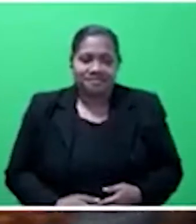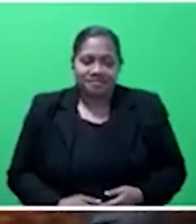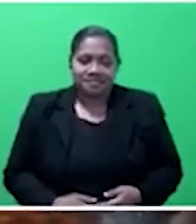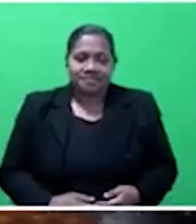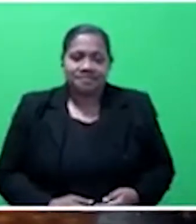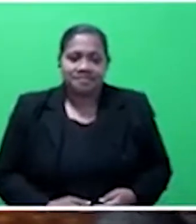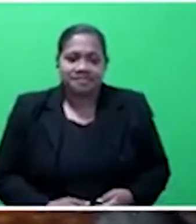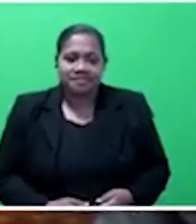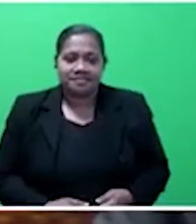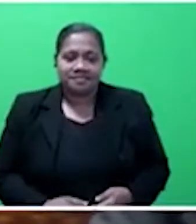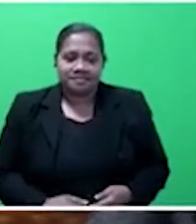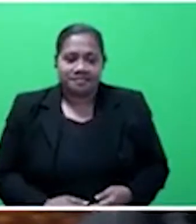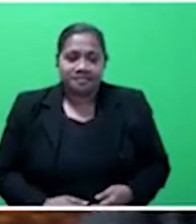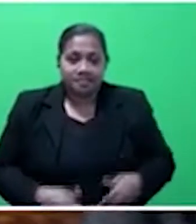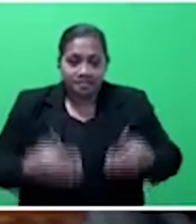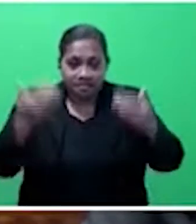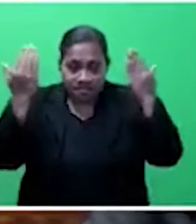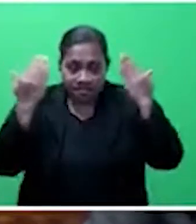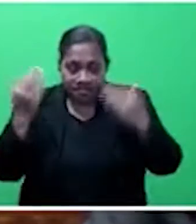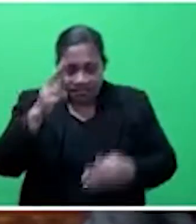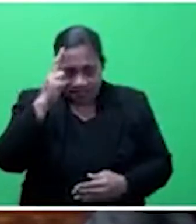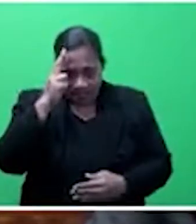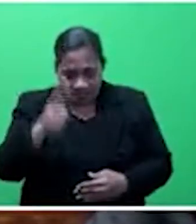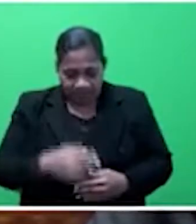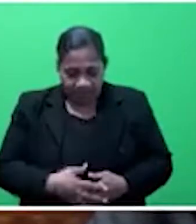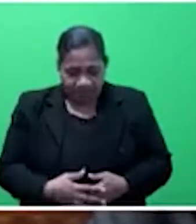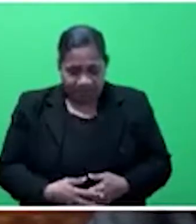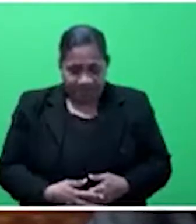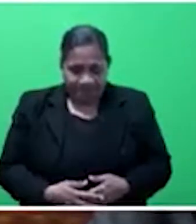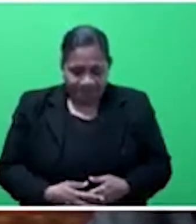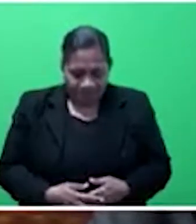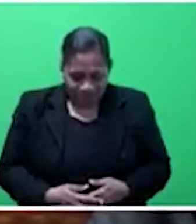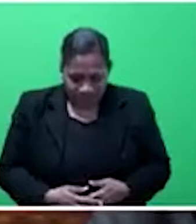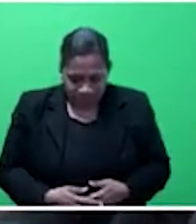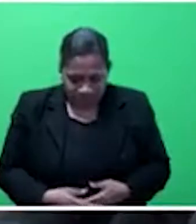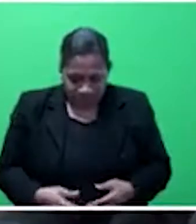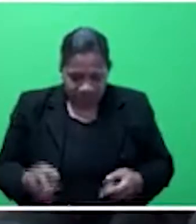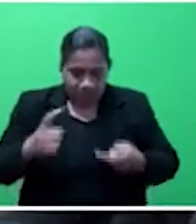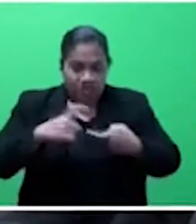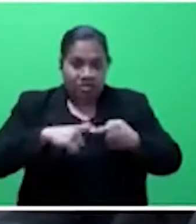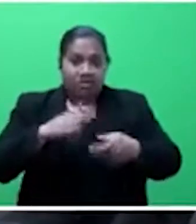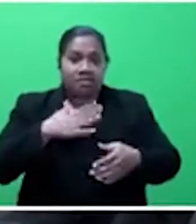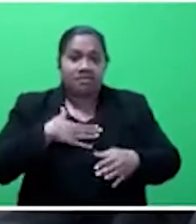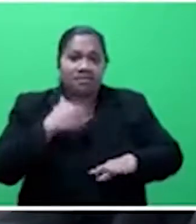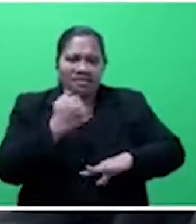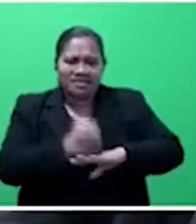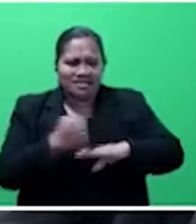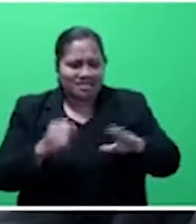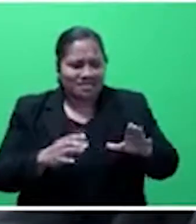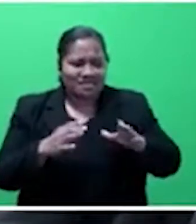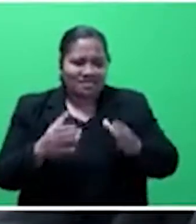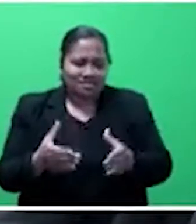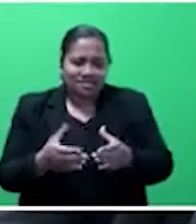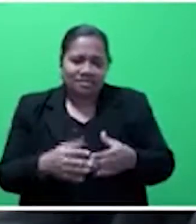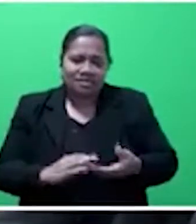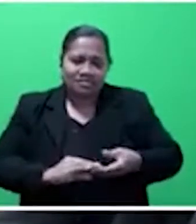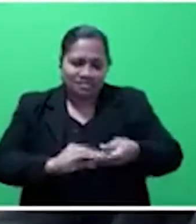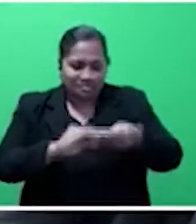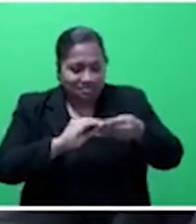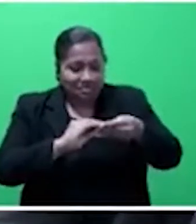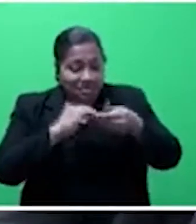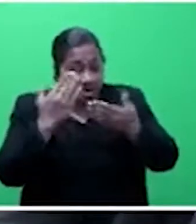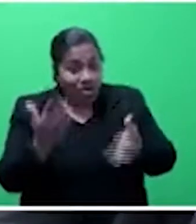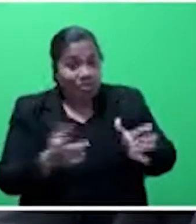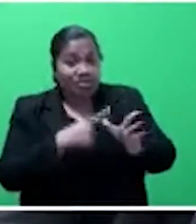Mr. Speaker, sir, let me join my government colleagues and congratulate the Honorable Attorney General and Minister